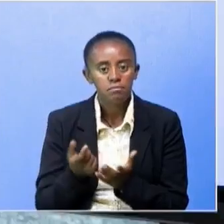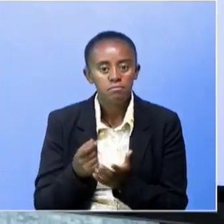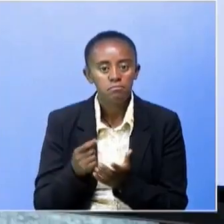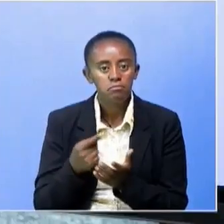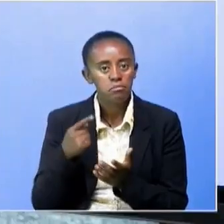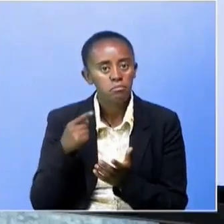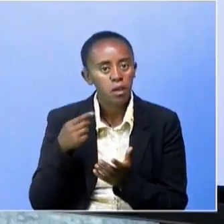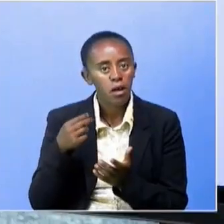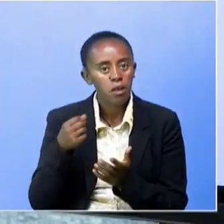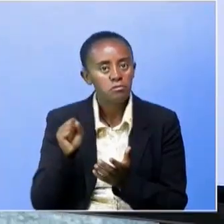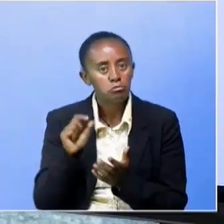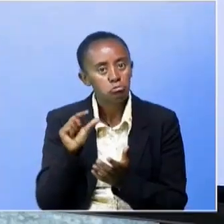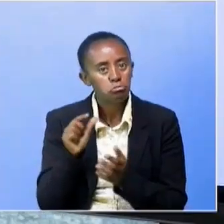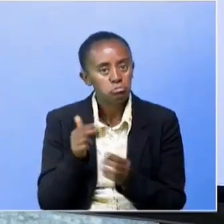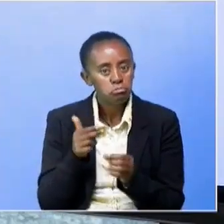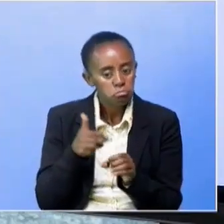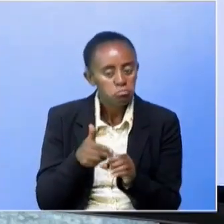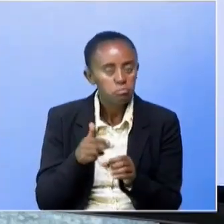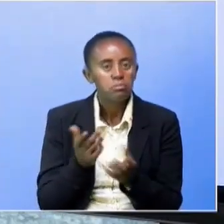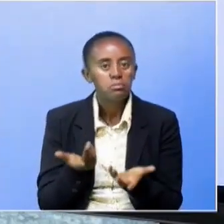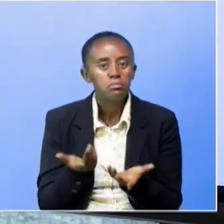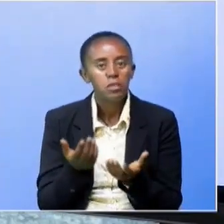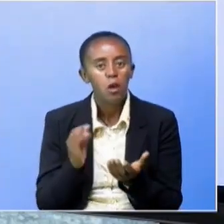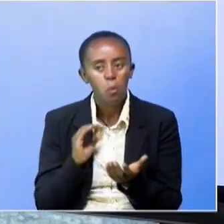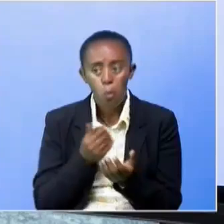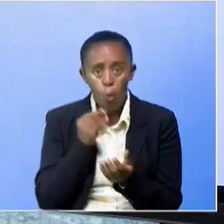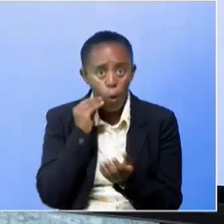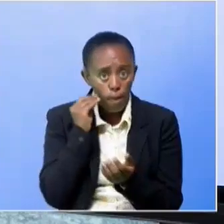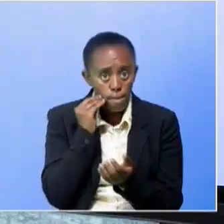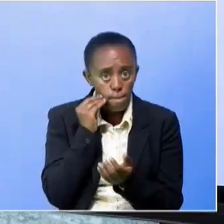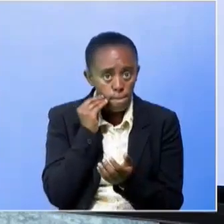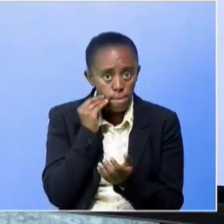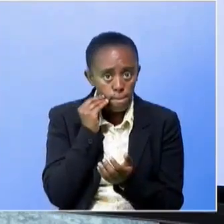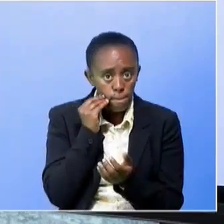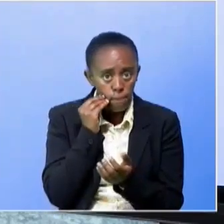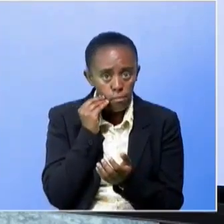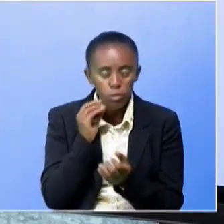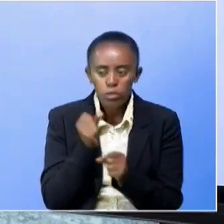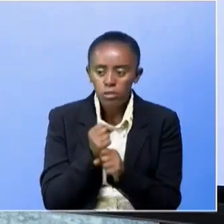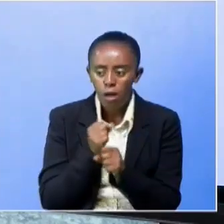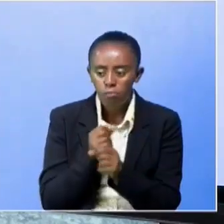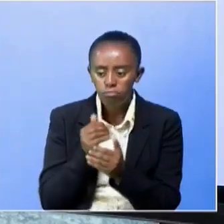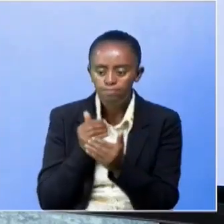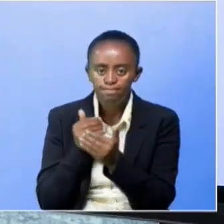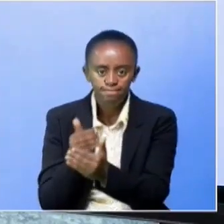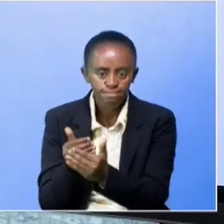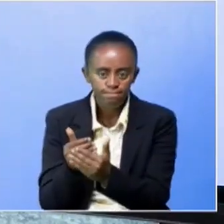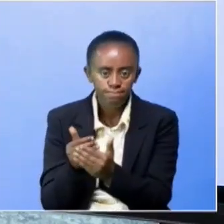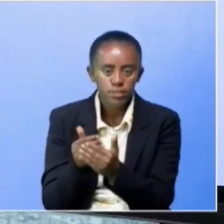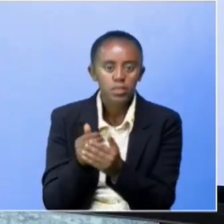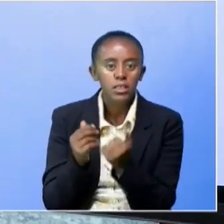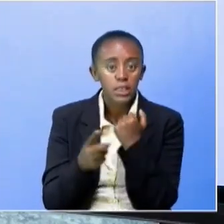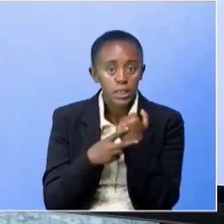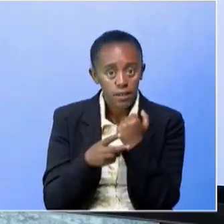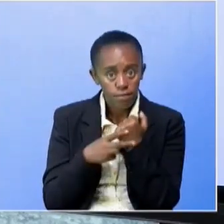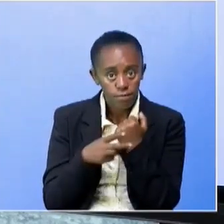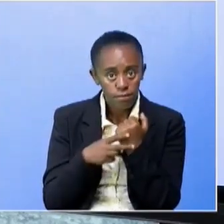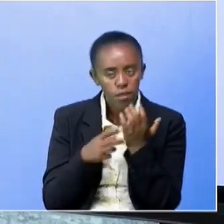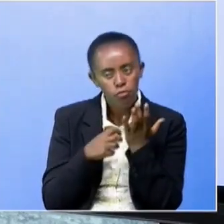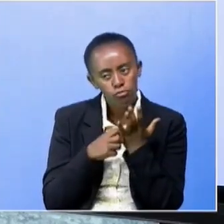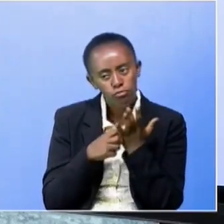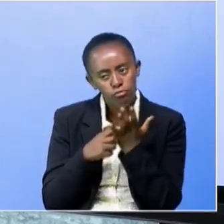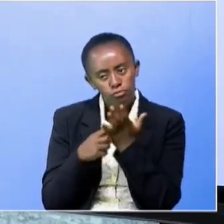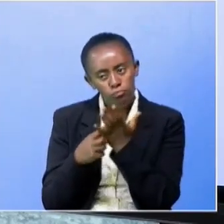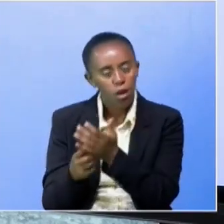So if our home is very near to our job, it will save us what? Traveling